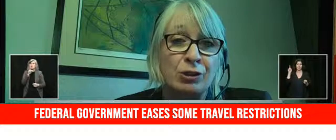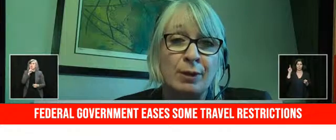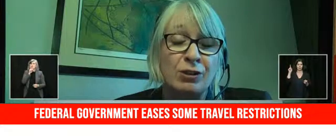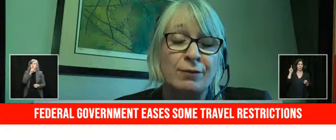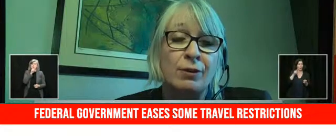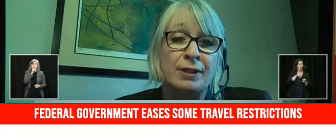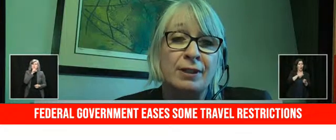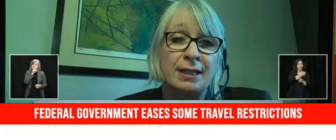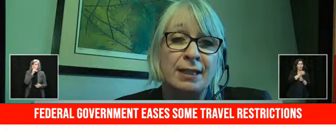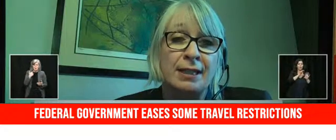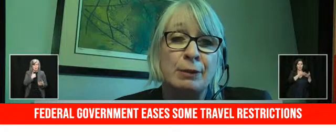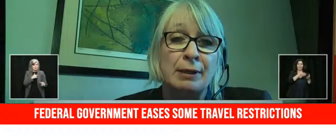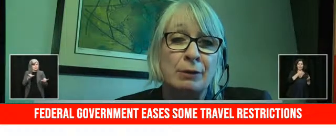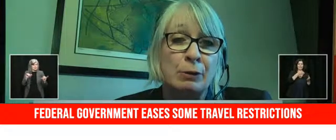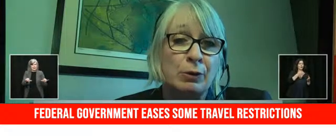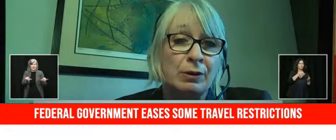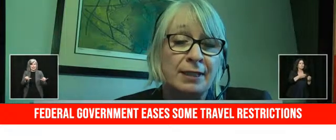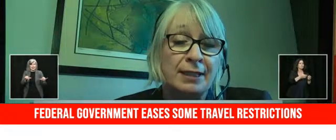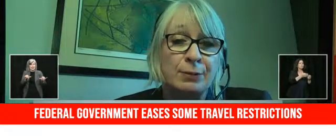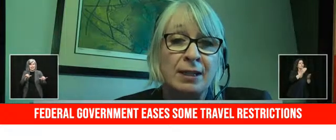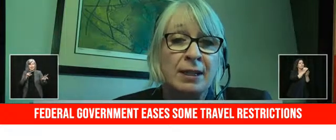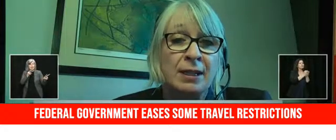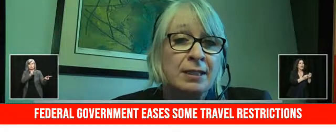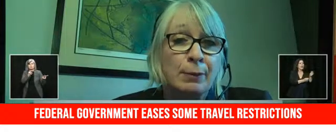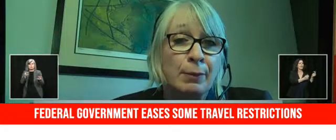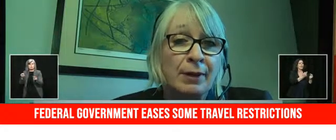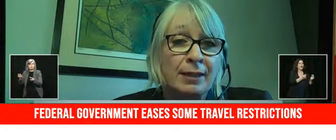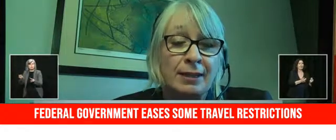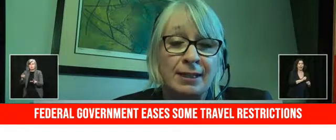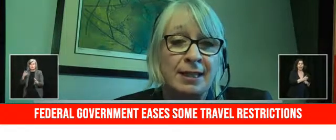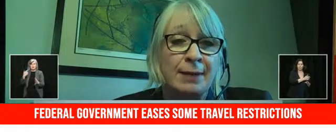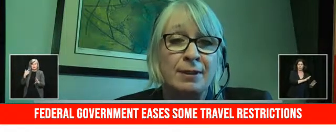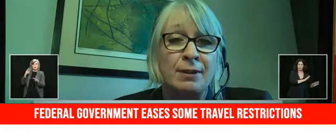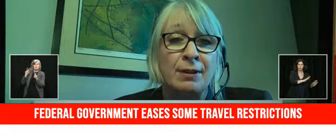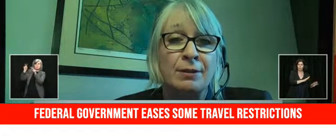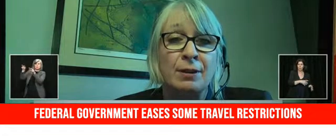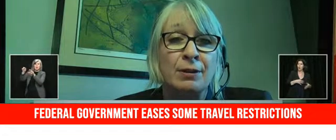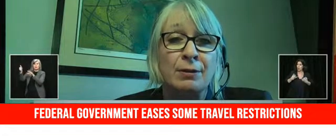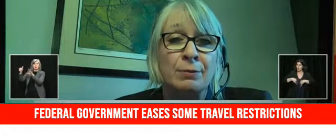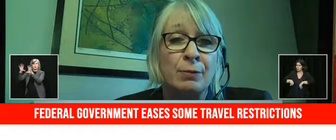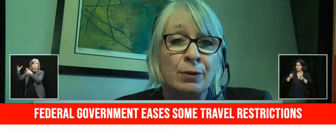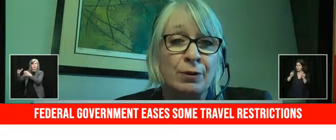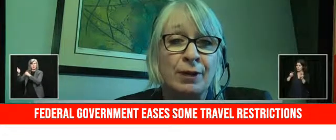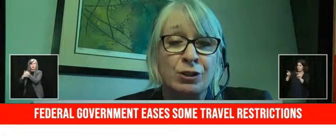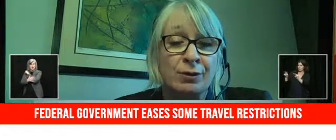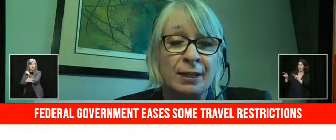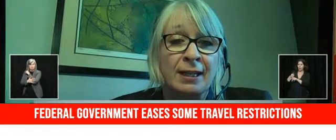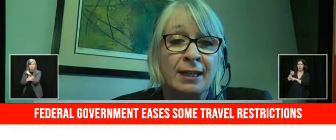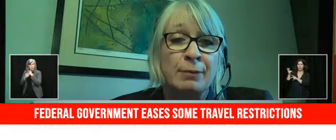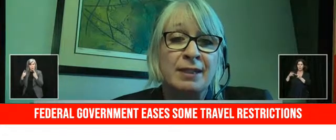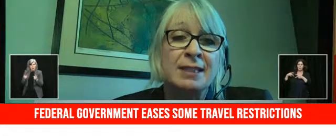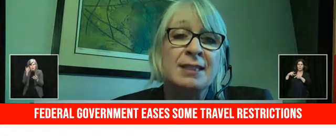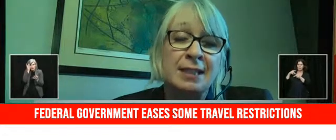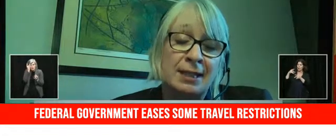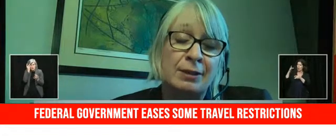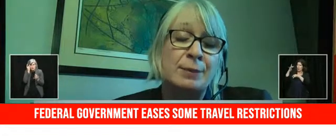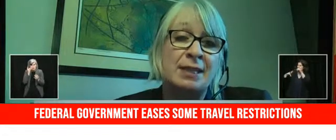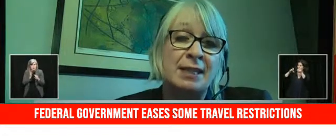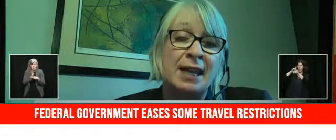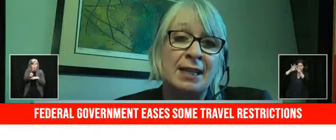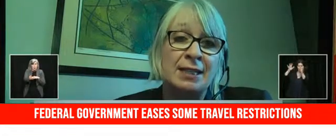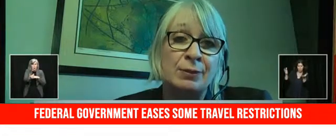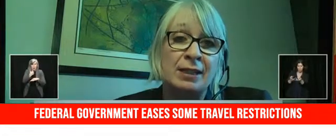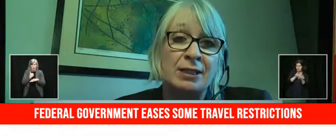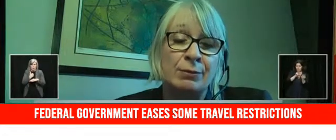the situation of COVID-19 around the world as we deliberate the next steps on border entry. But this